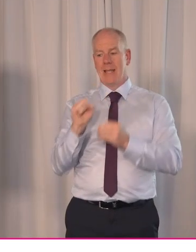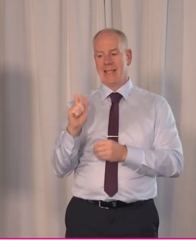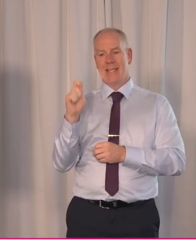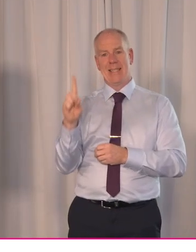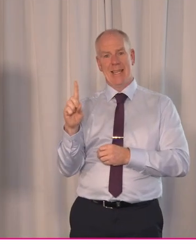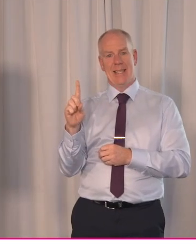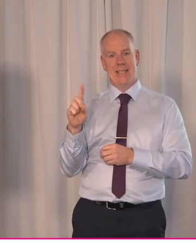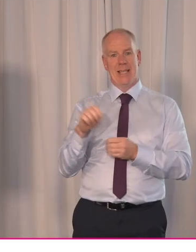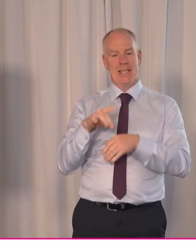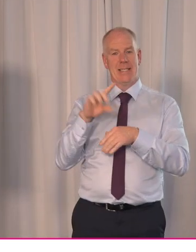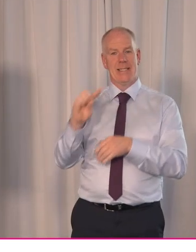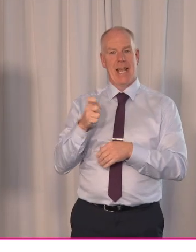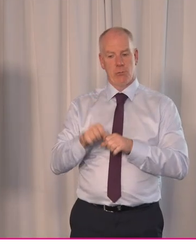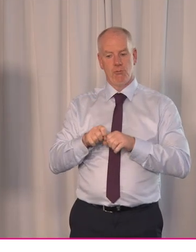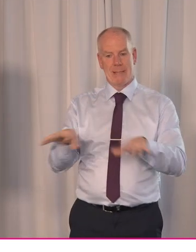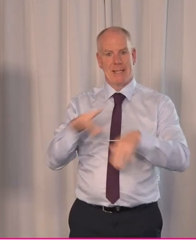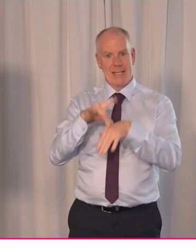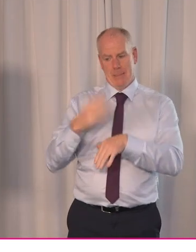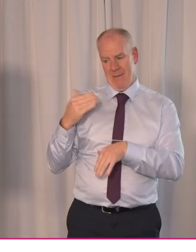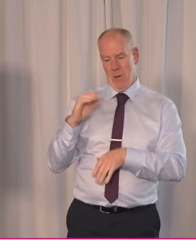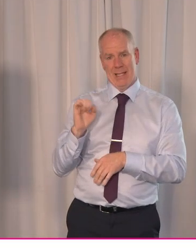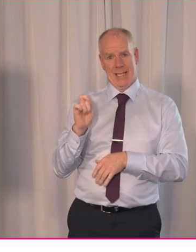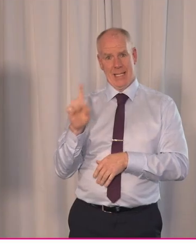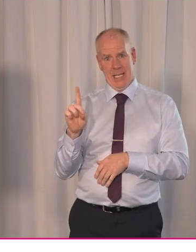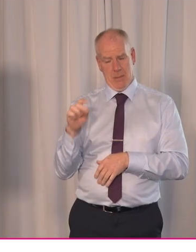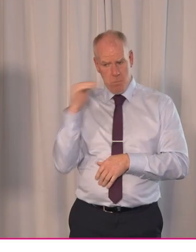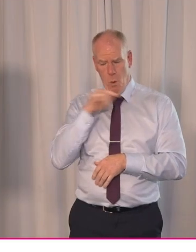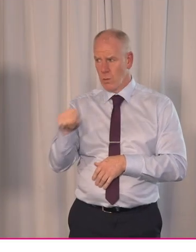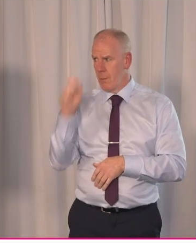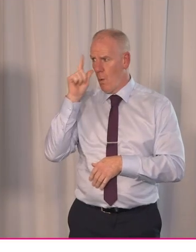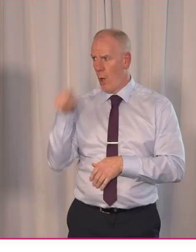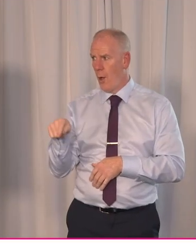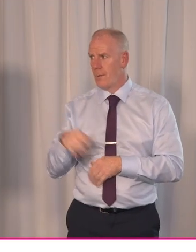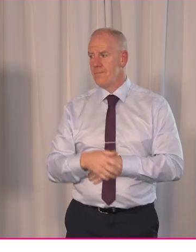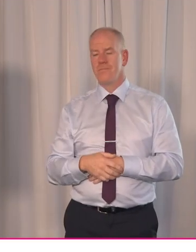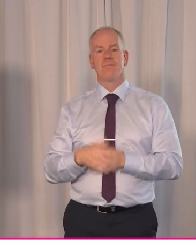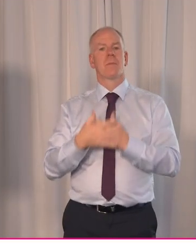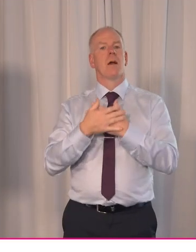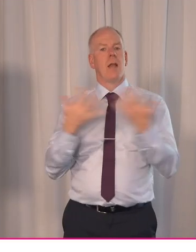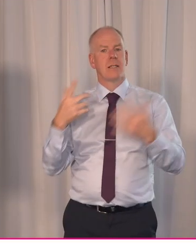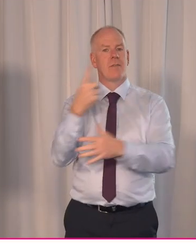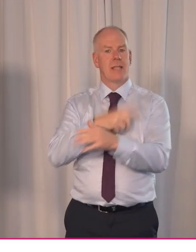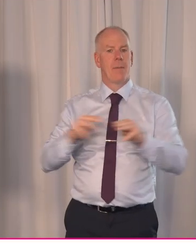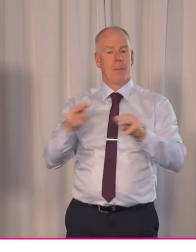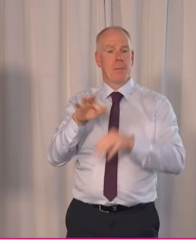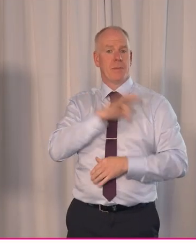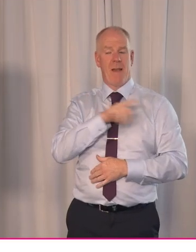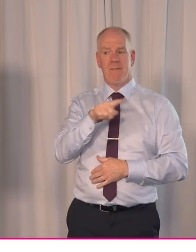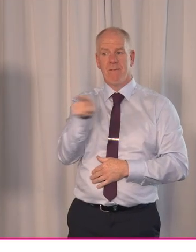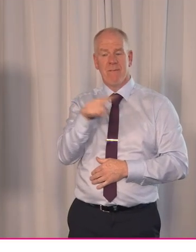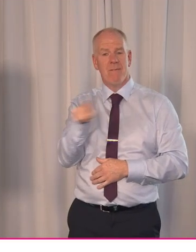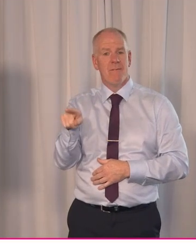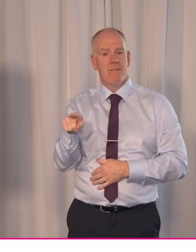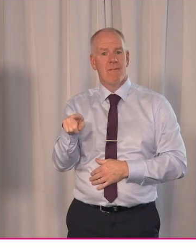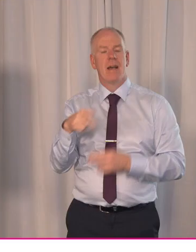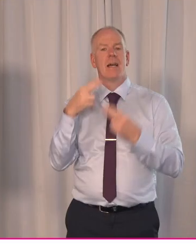really important. And many disabled people, you know,